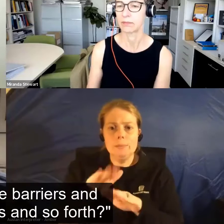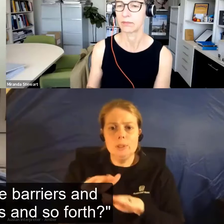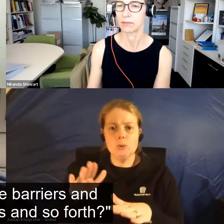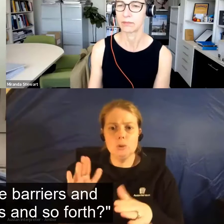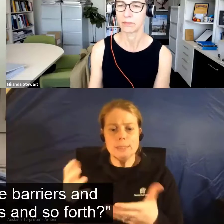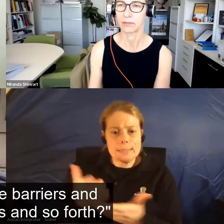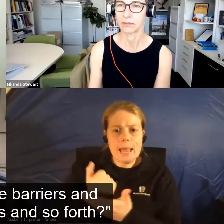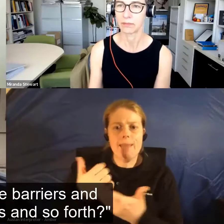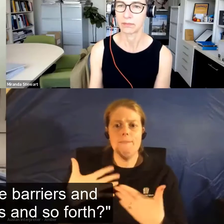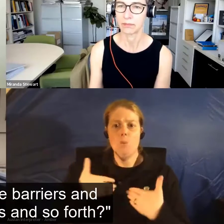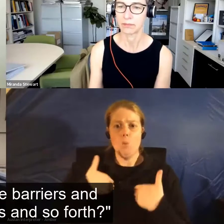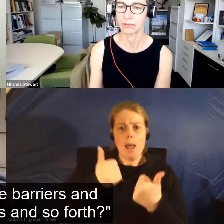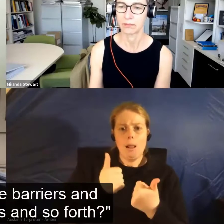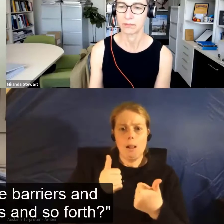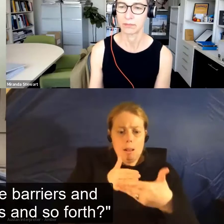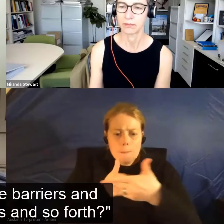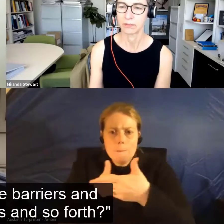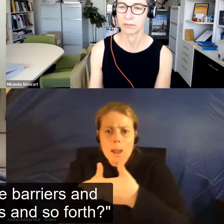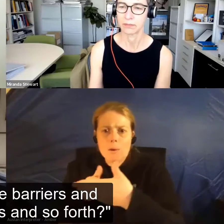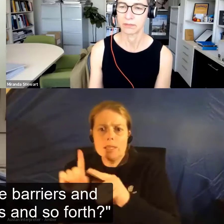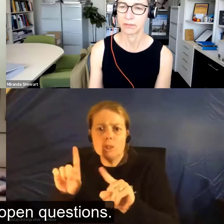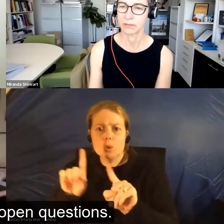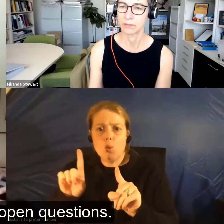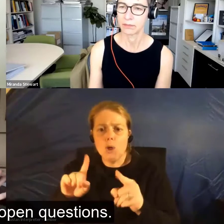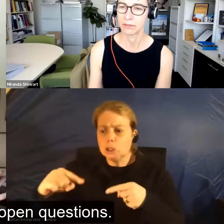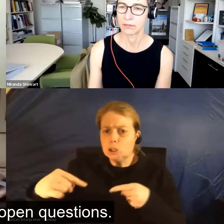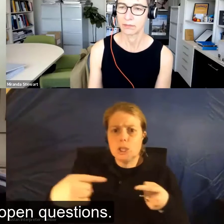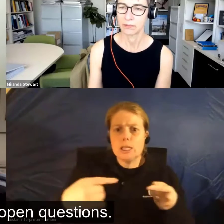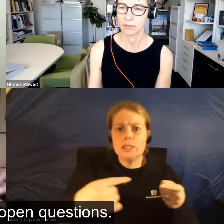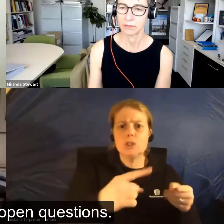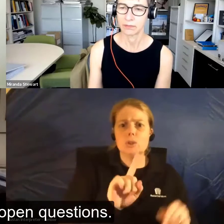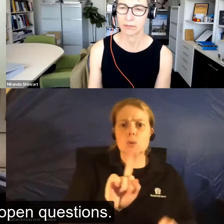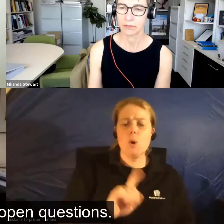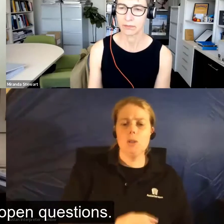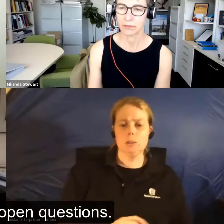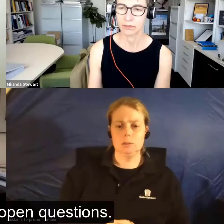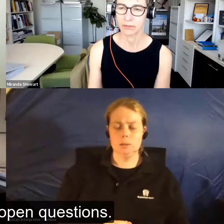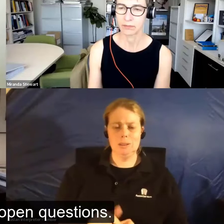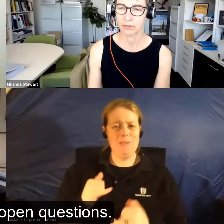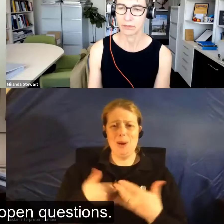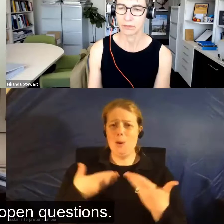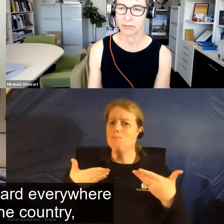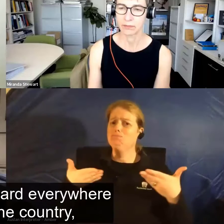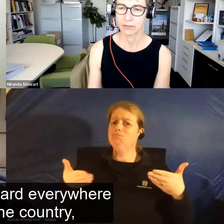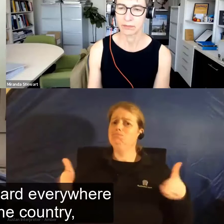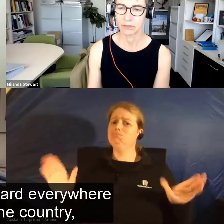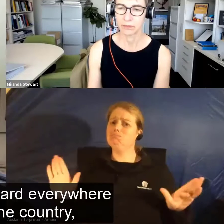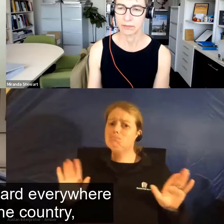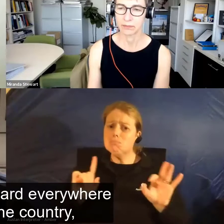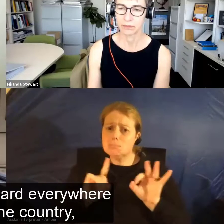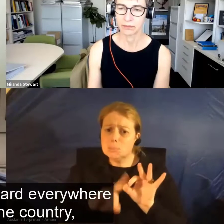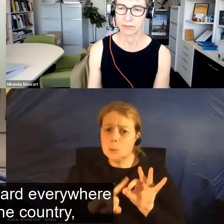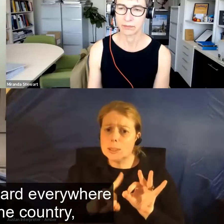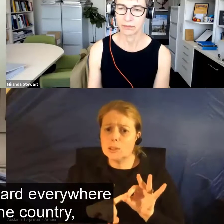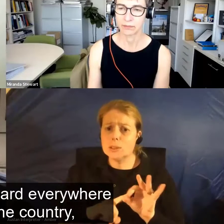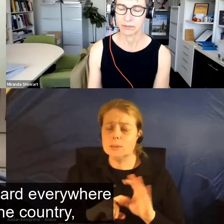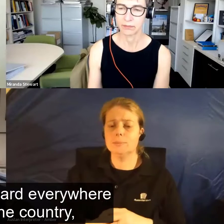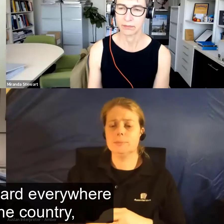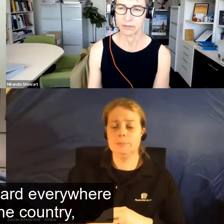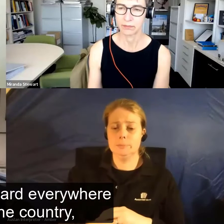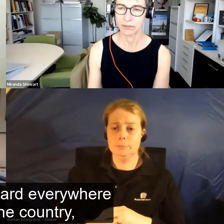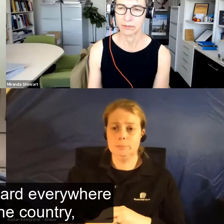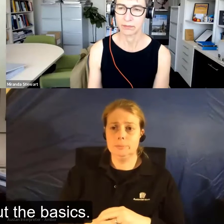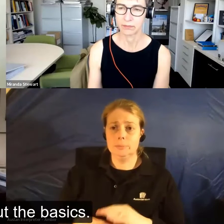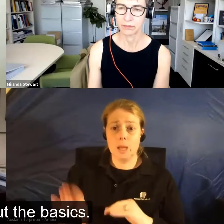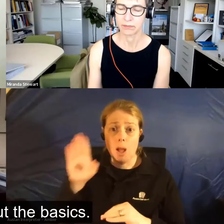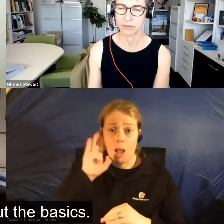way? What are the barriers and the challenges and so forth? So very wide open questions. And what I heard everywhere around the